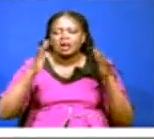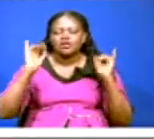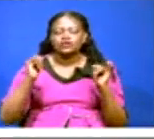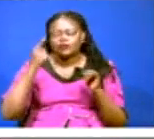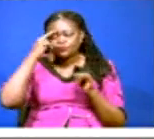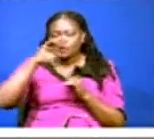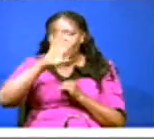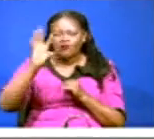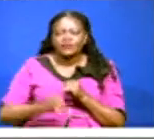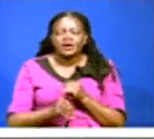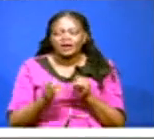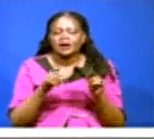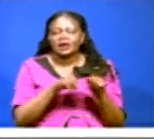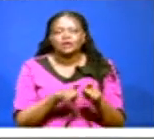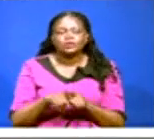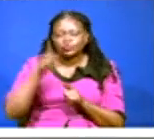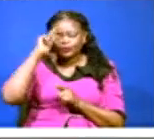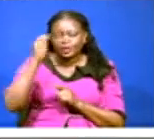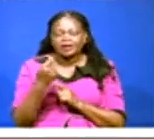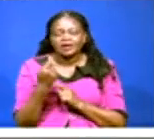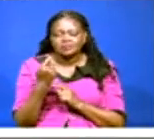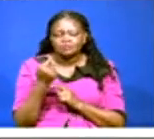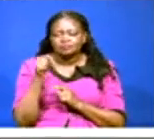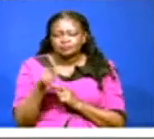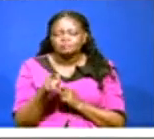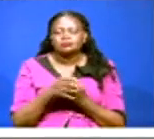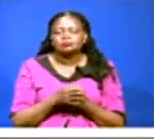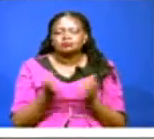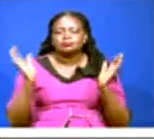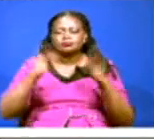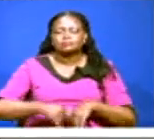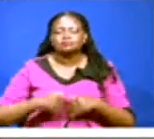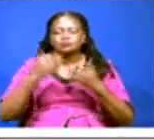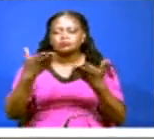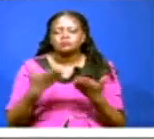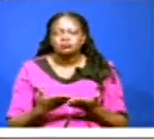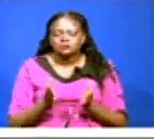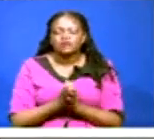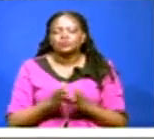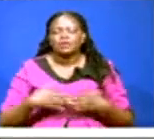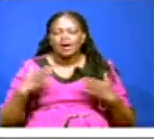Africa and also for Kenya. This event is highly welcome, and we are delighted and honored to host you.